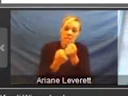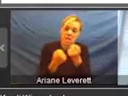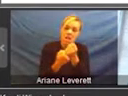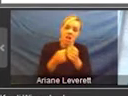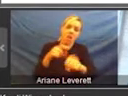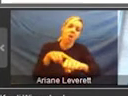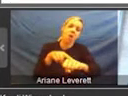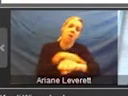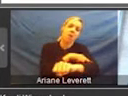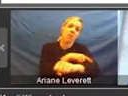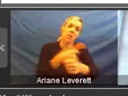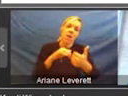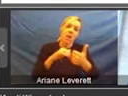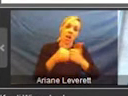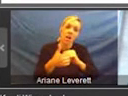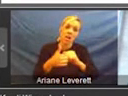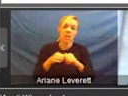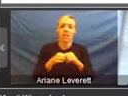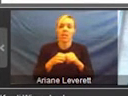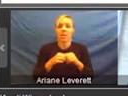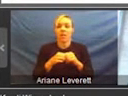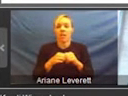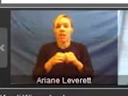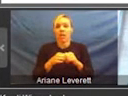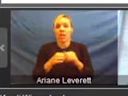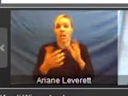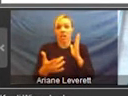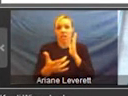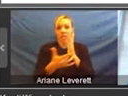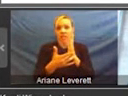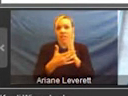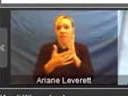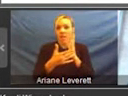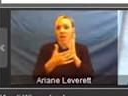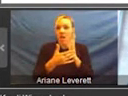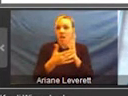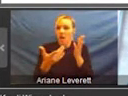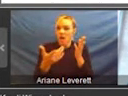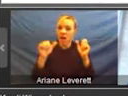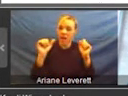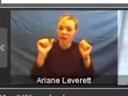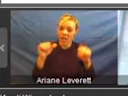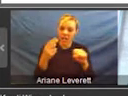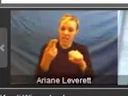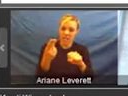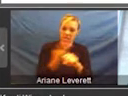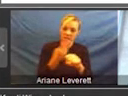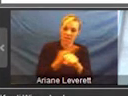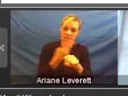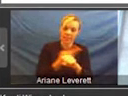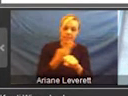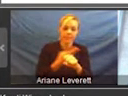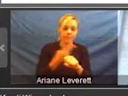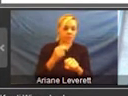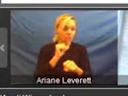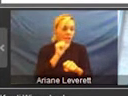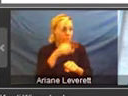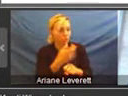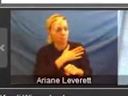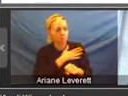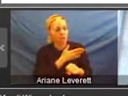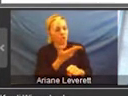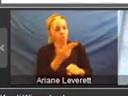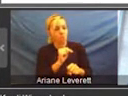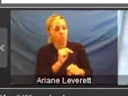how can technologies be useful beyond your own specific project? So that relates then to use